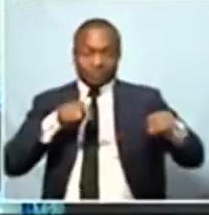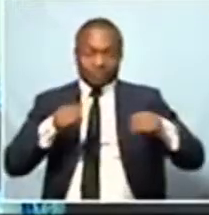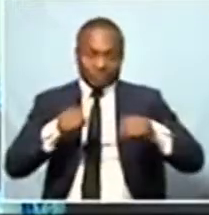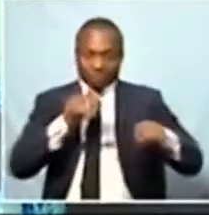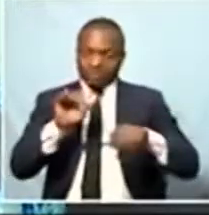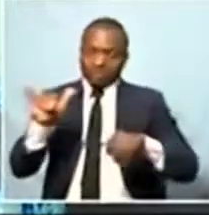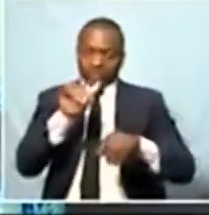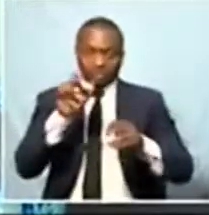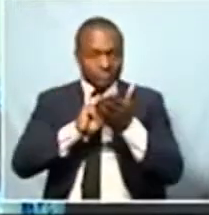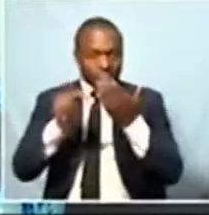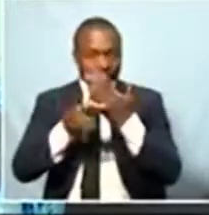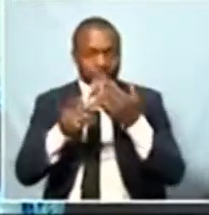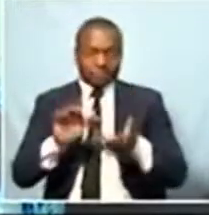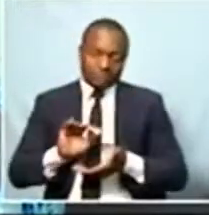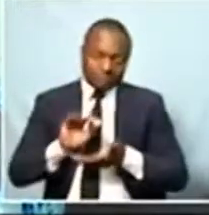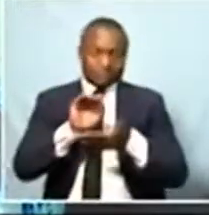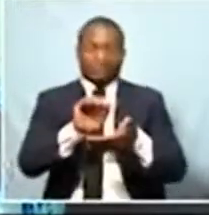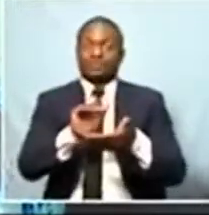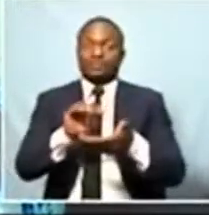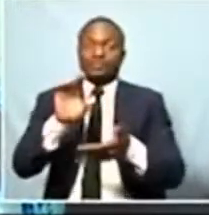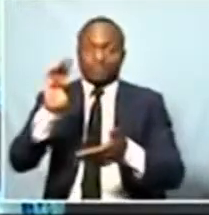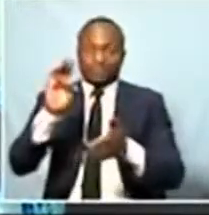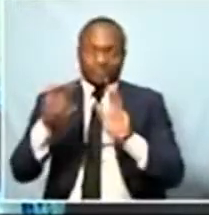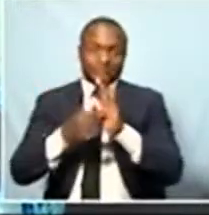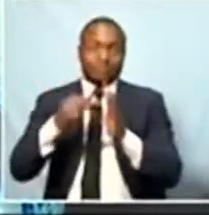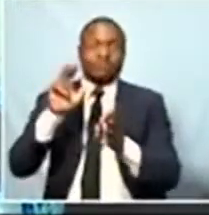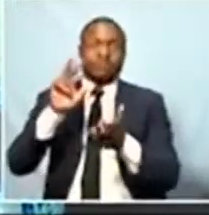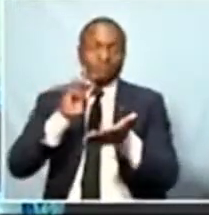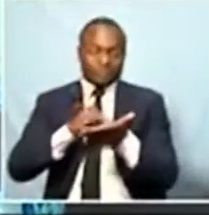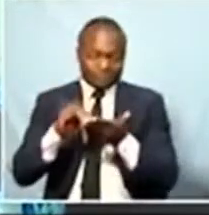Program has been allocated an estimated budget of 7.3